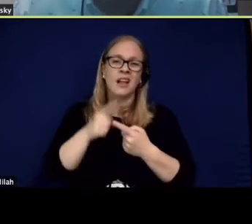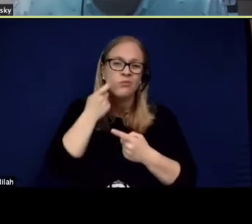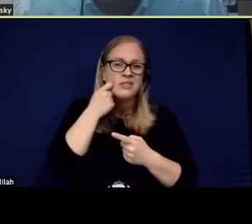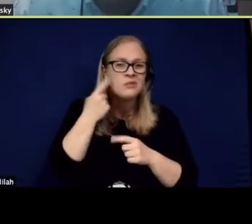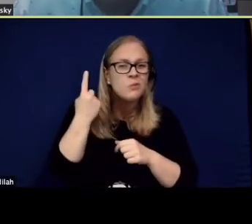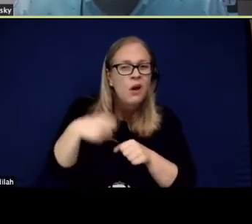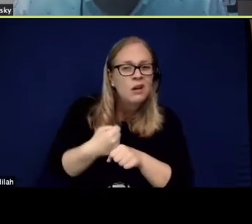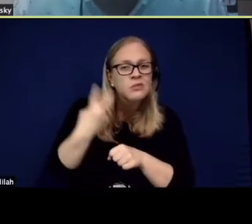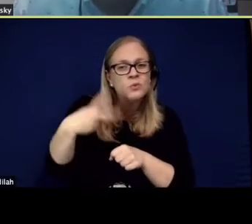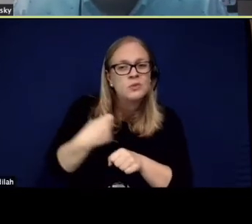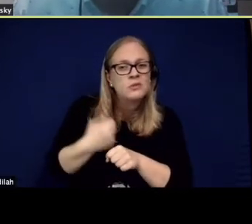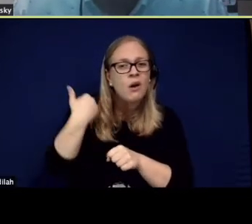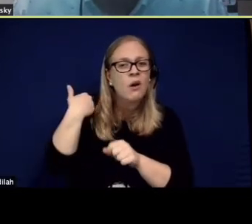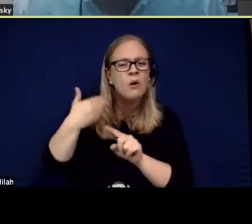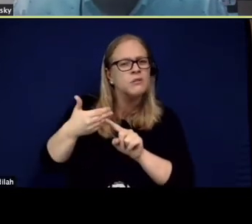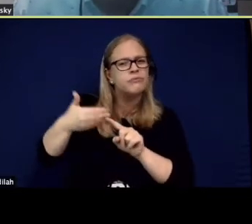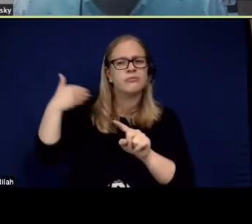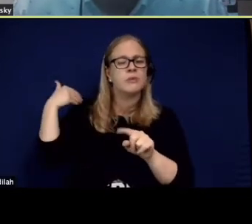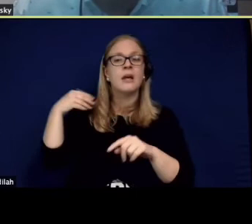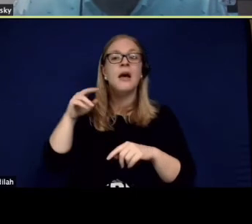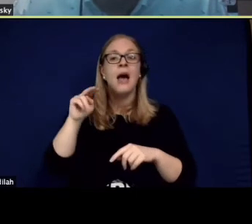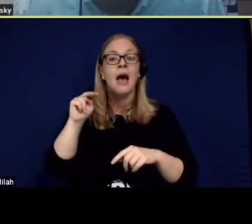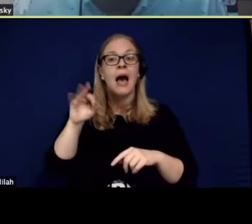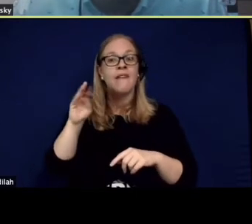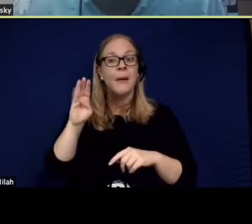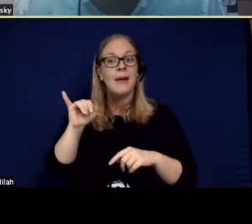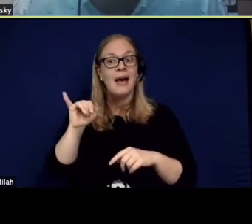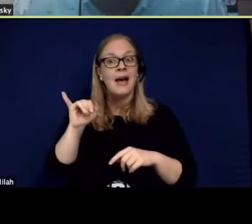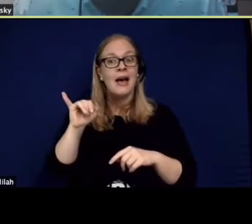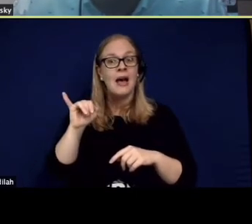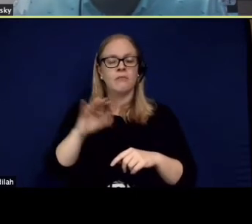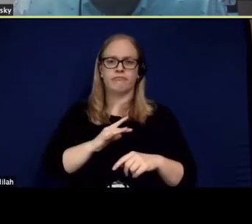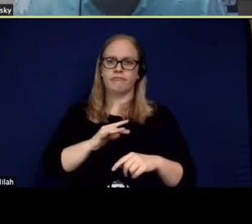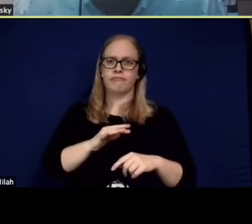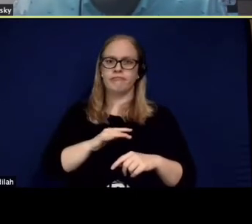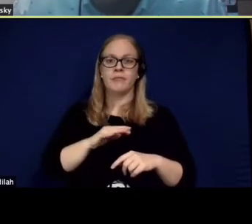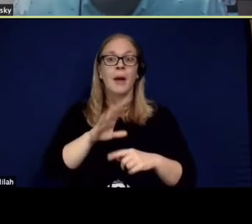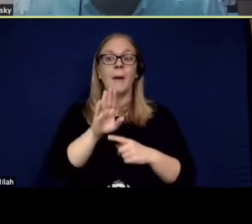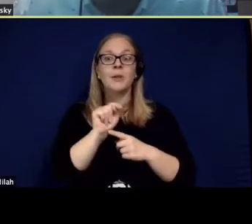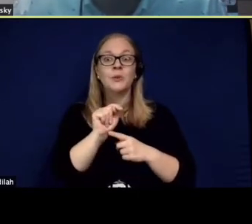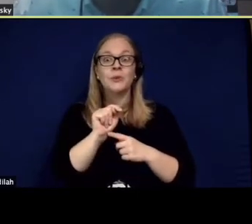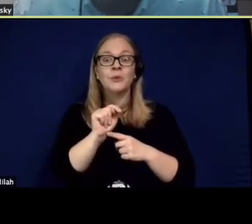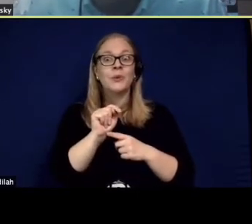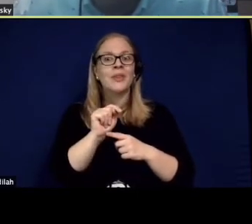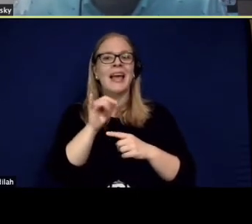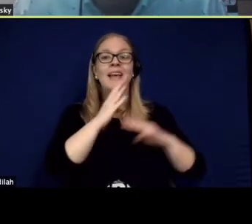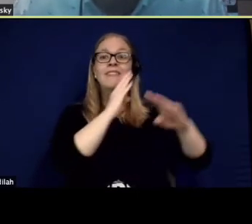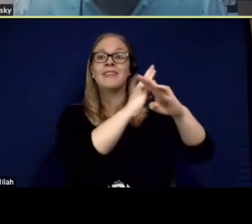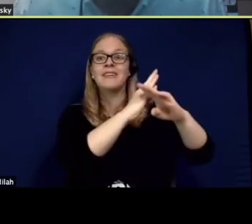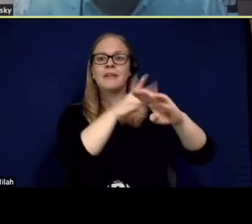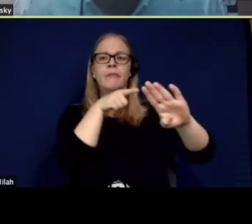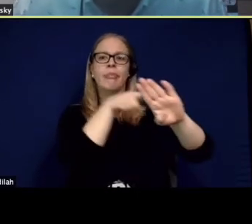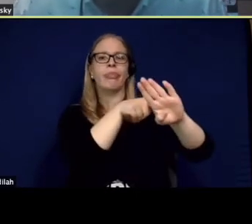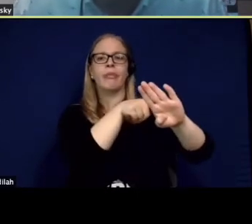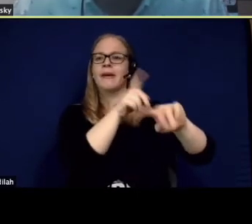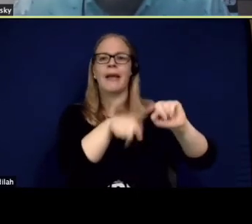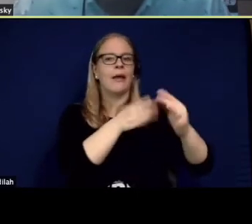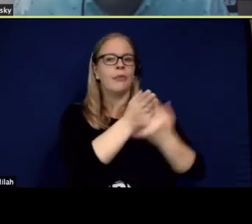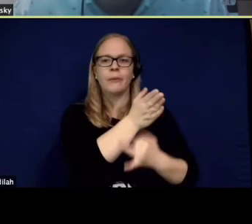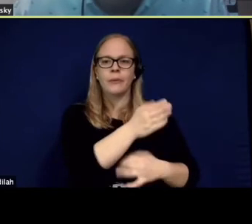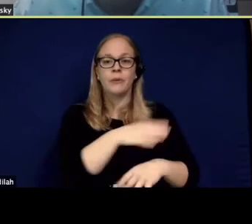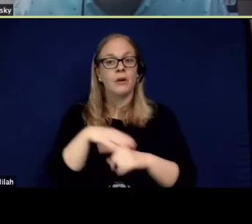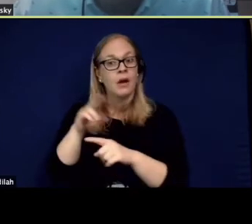induction is able to go through or around objects such as the human head. And so